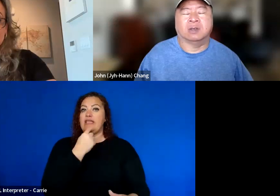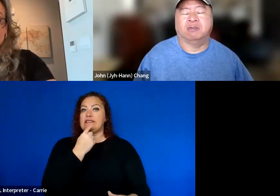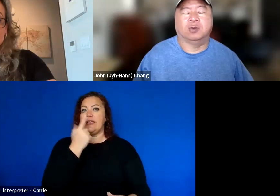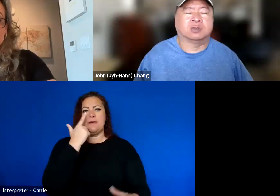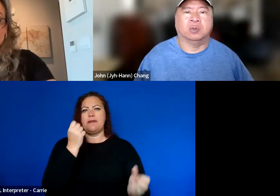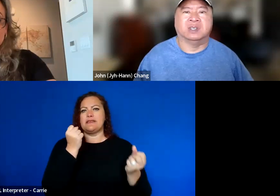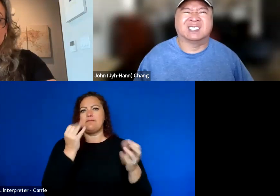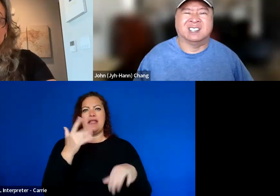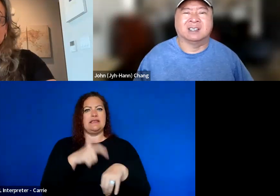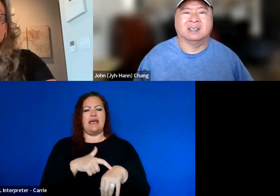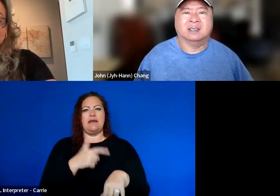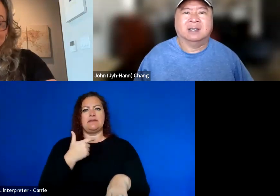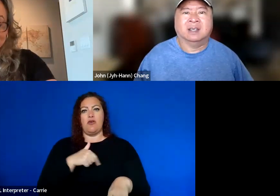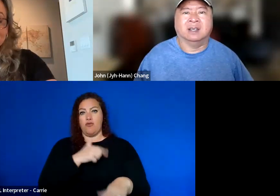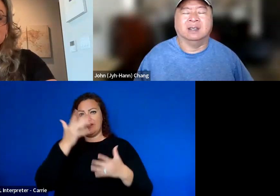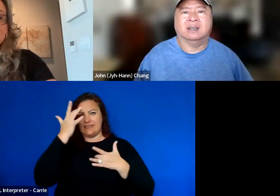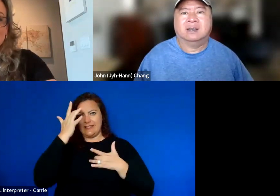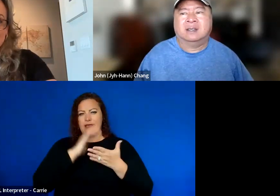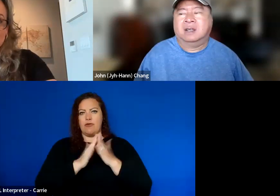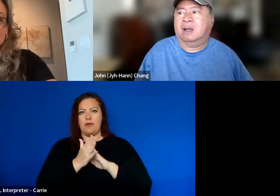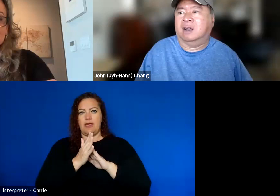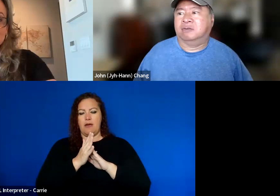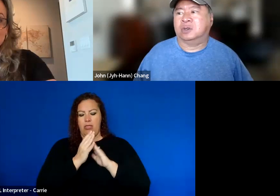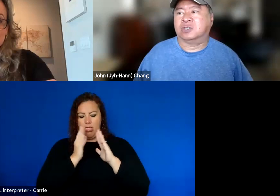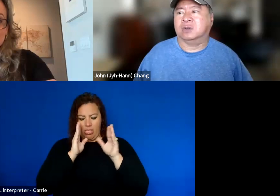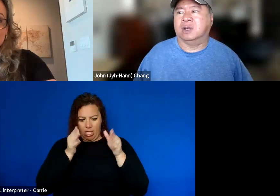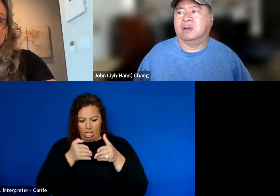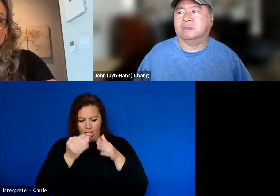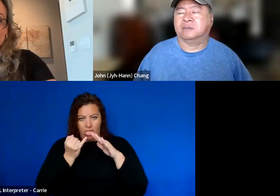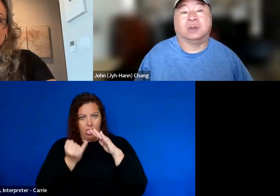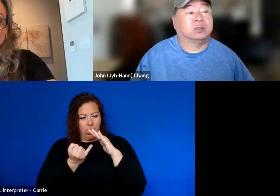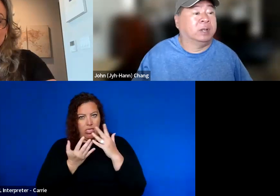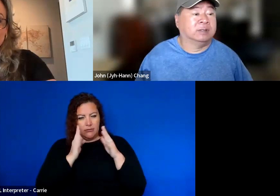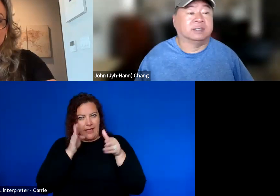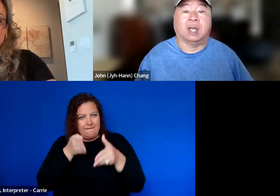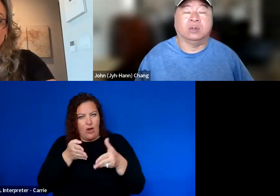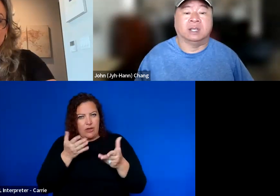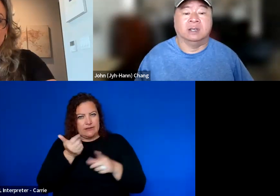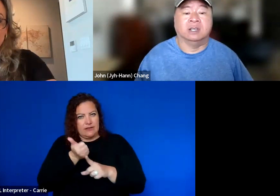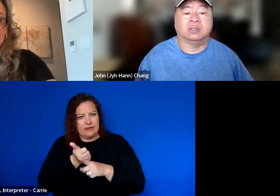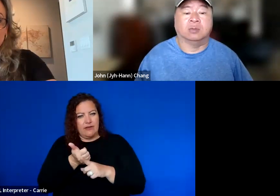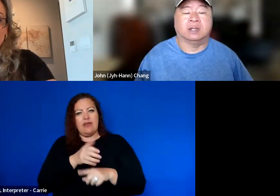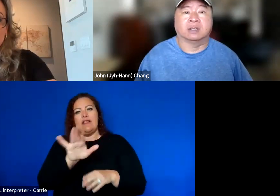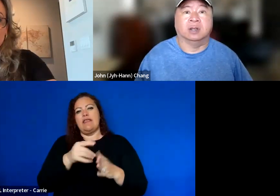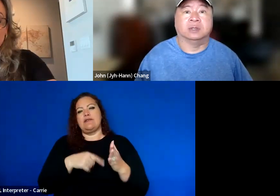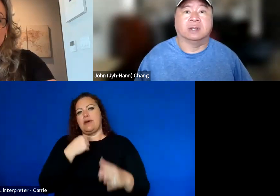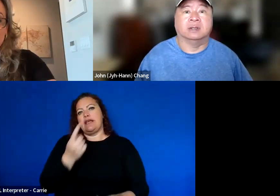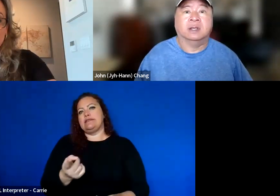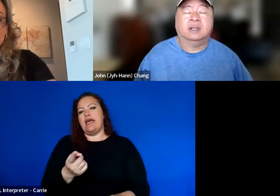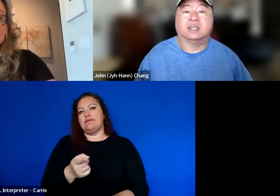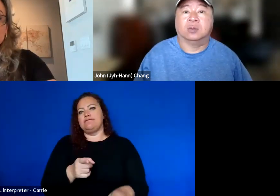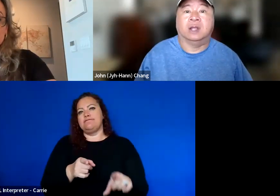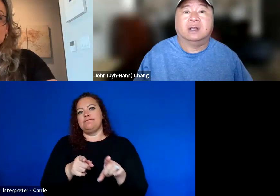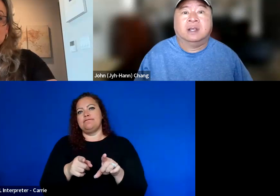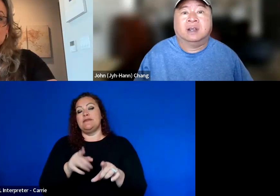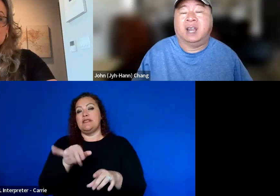so self-focused when we're sick. And unfortunately, so that's one of the things I would say, in addition to what Dr. Hayward said,